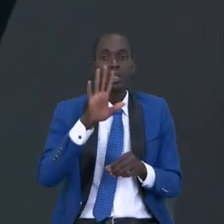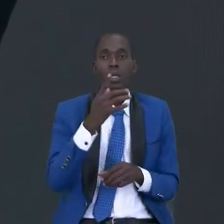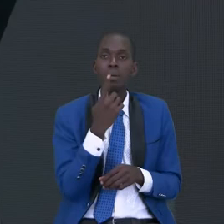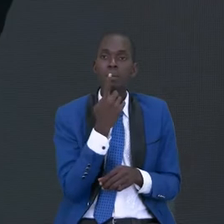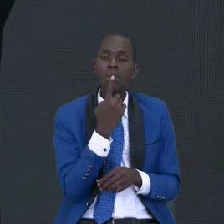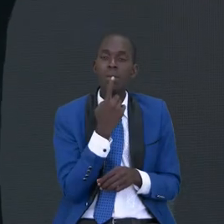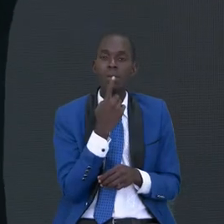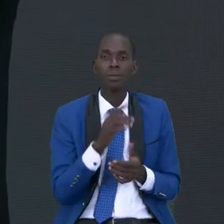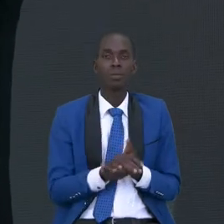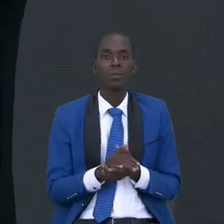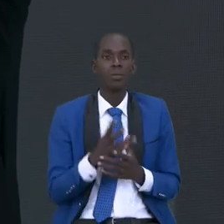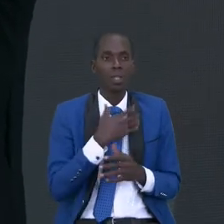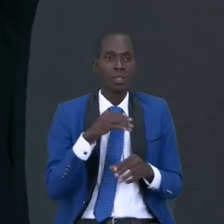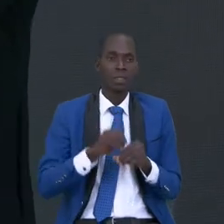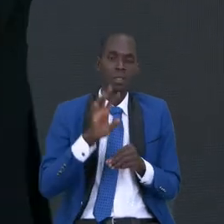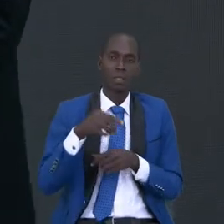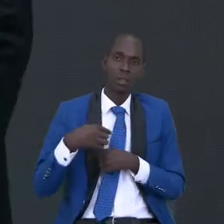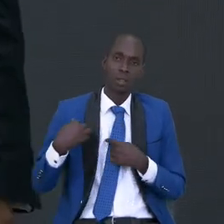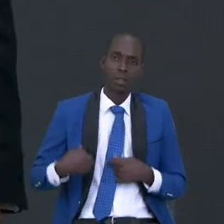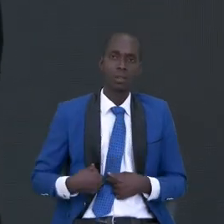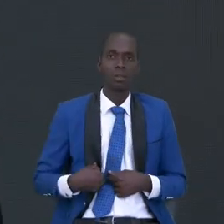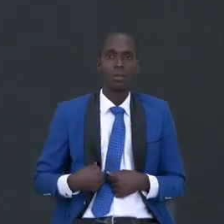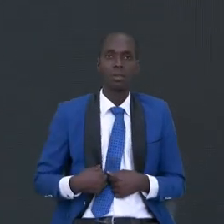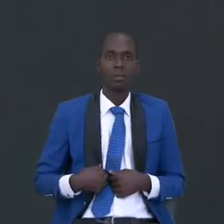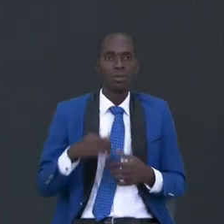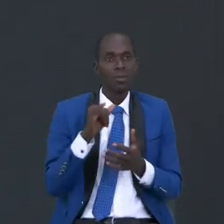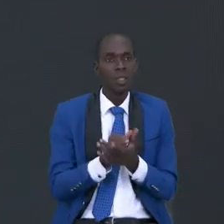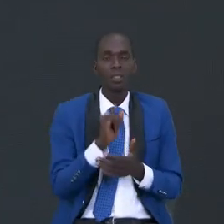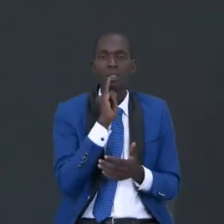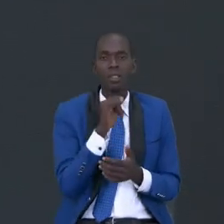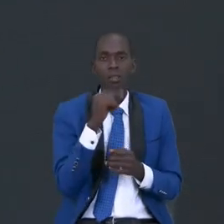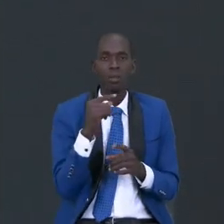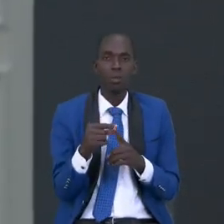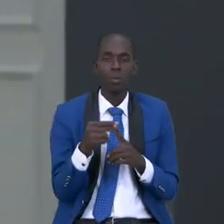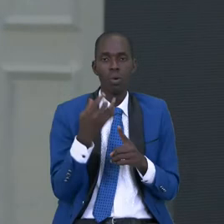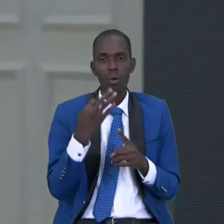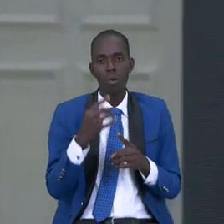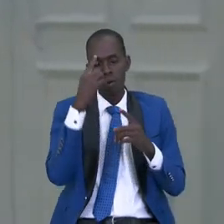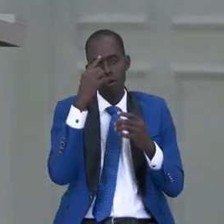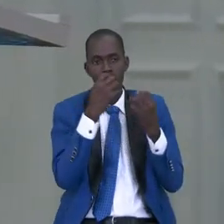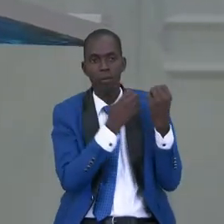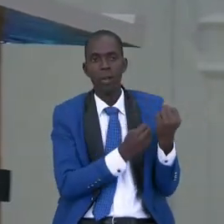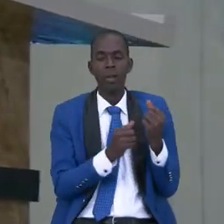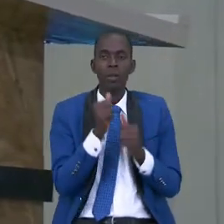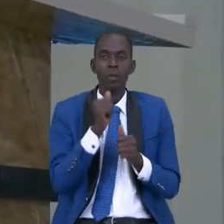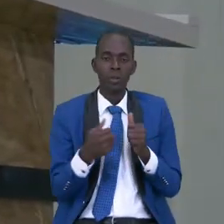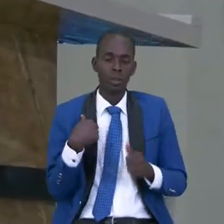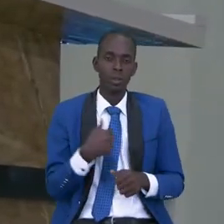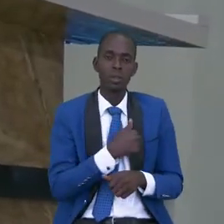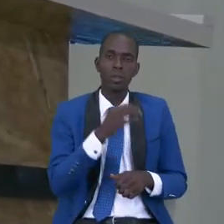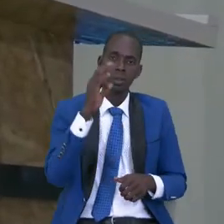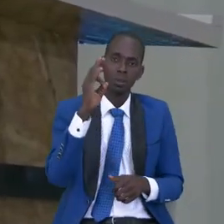mouth and in thine heart. That is the word of faith which we